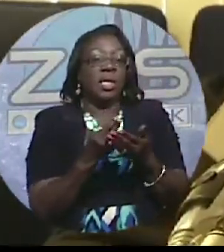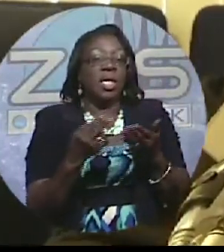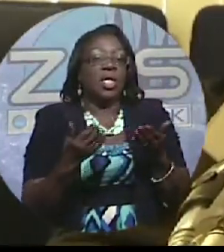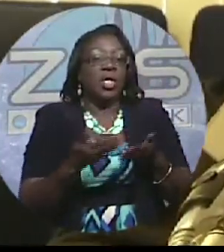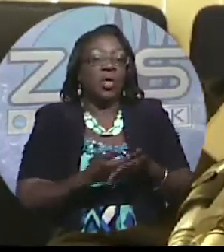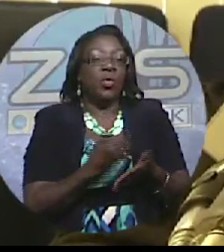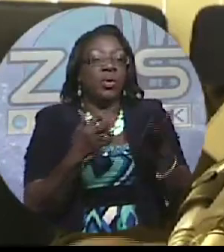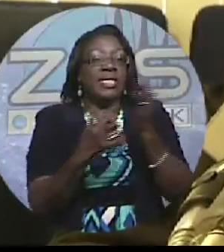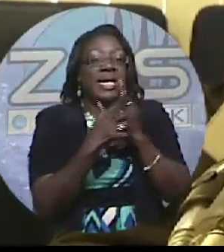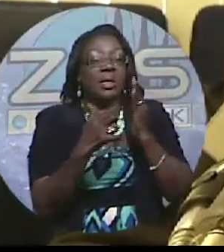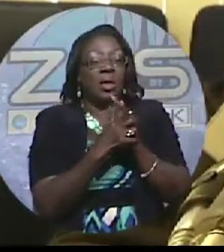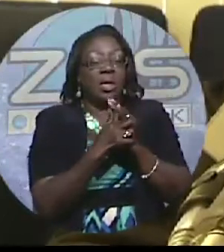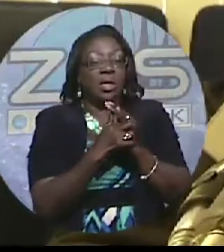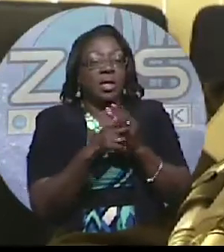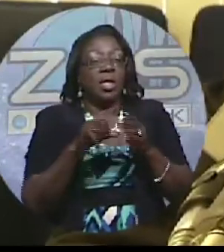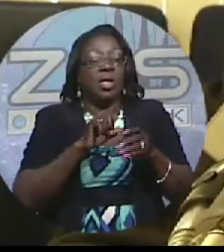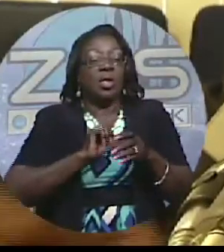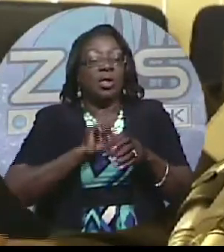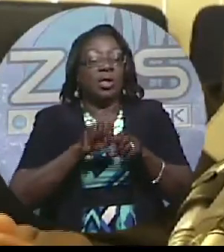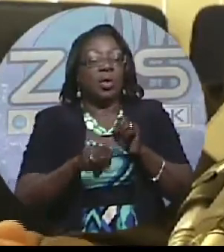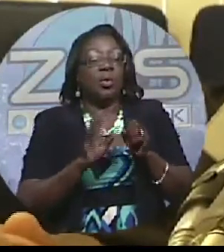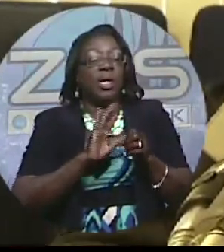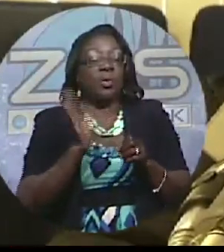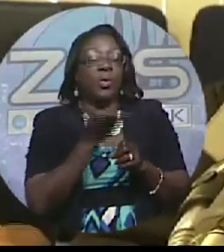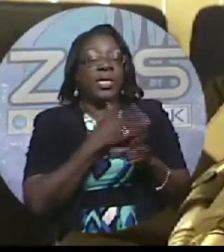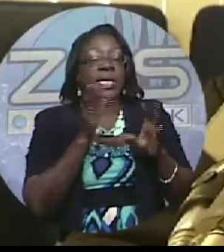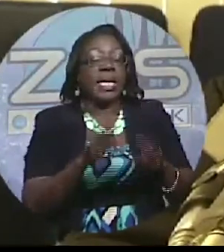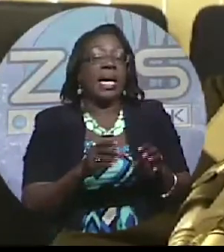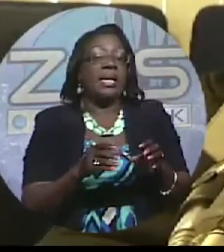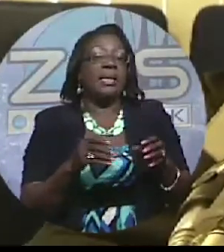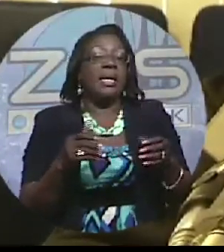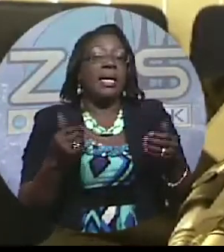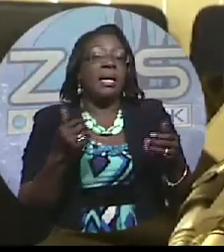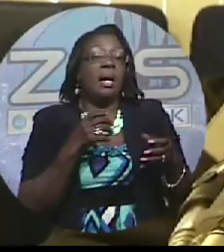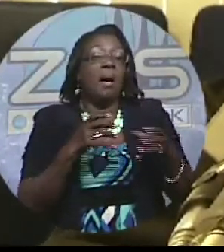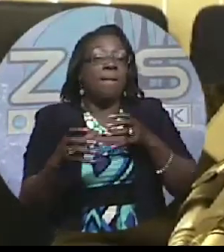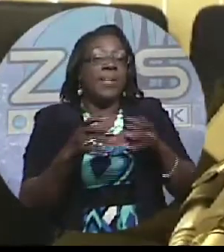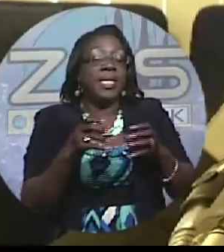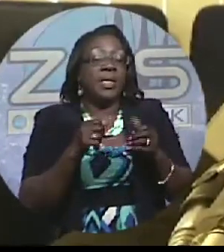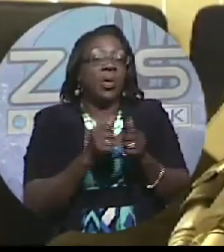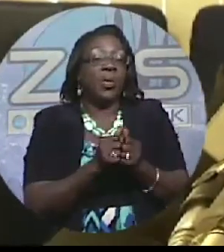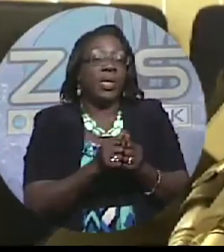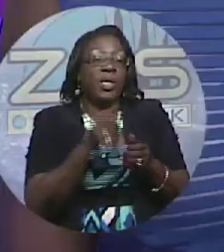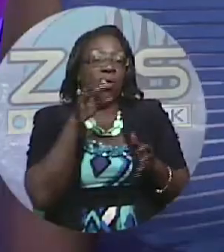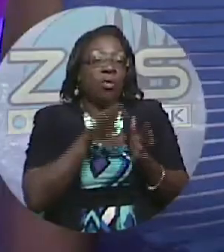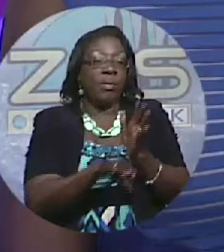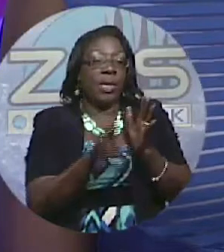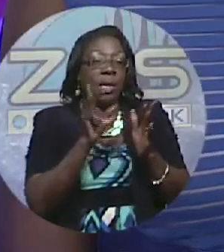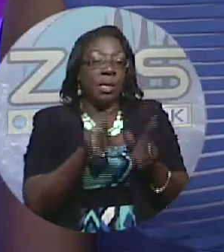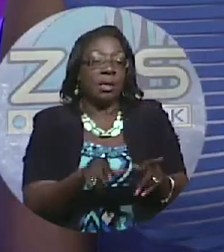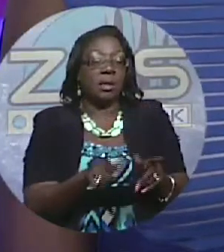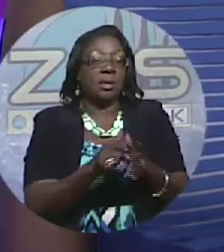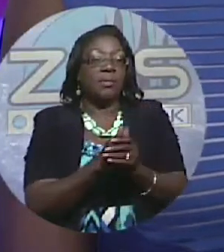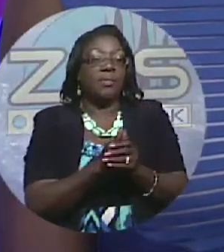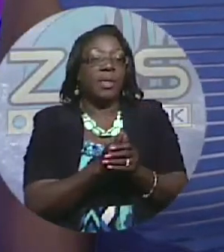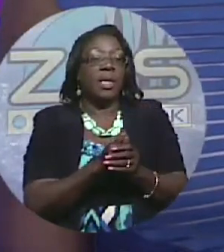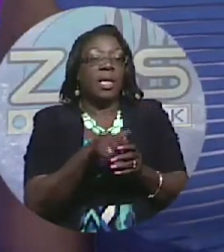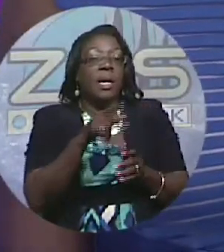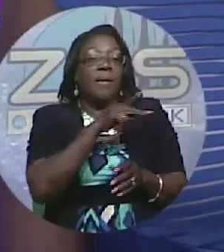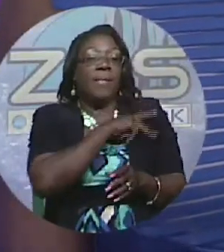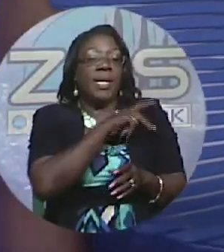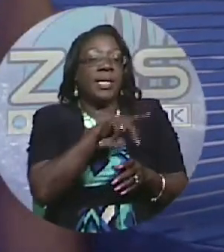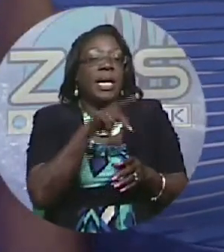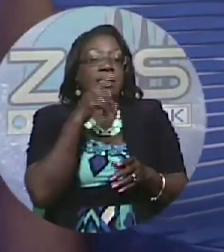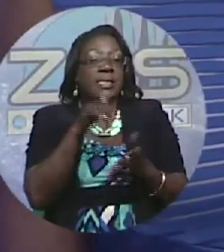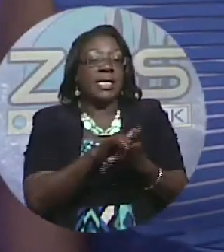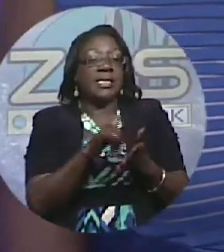with criminals who are a lot more sophisticated and apparently better armed than law enforcement. Pintard acknowledged that